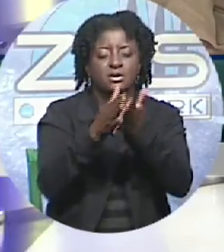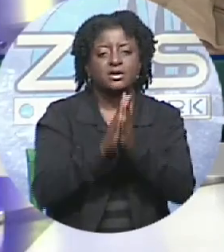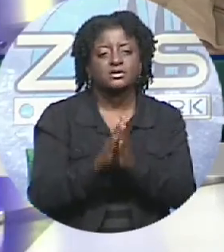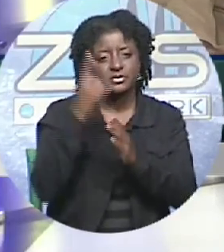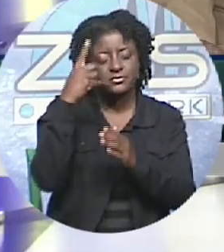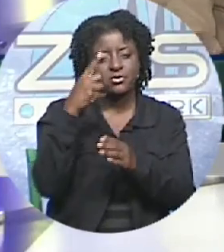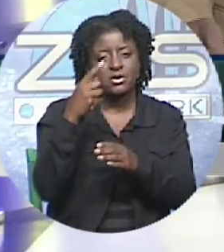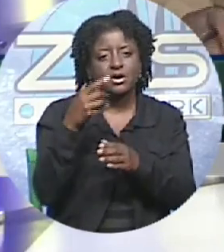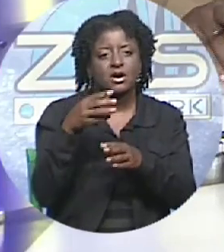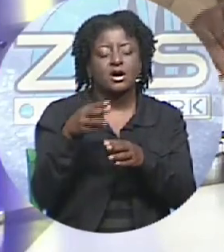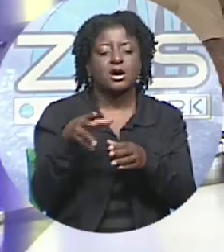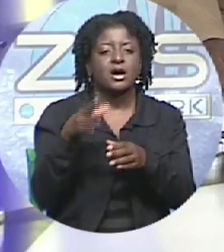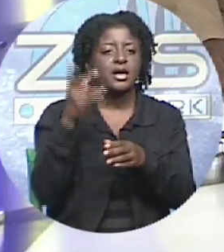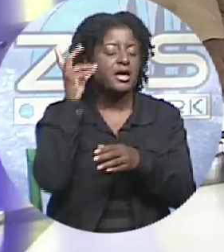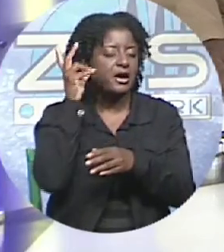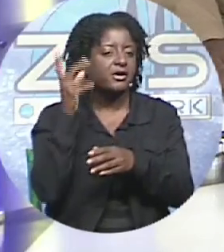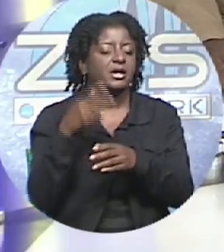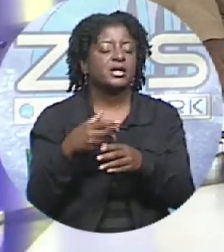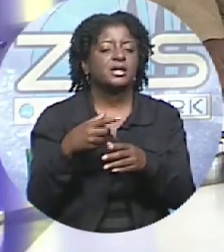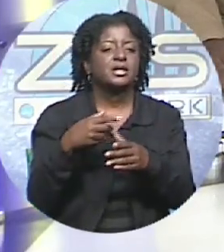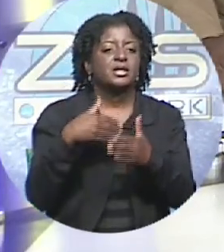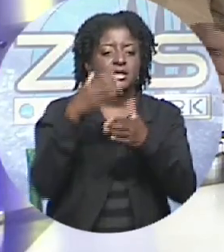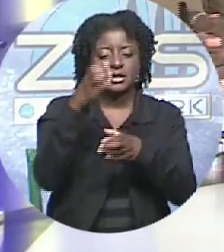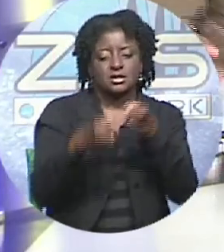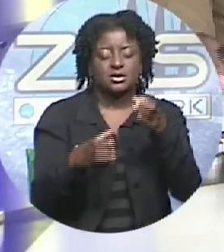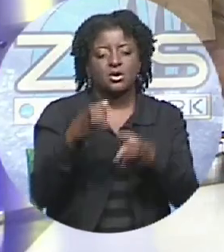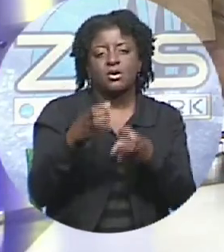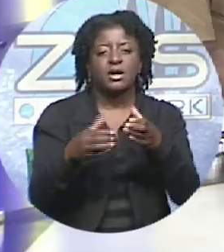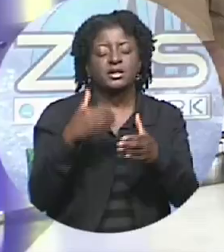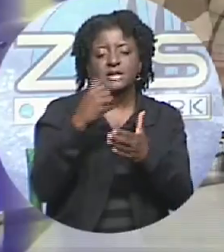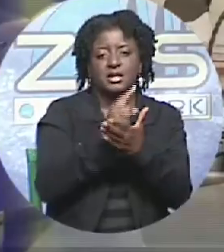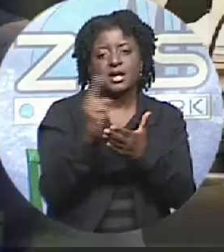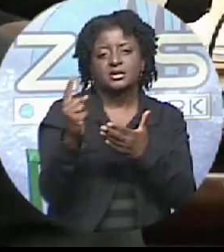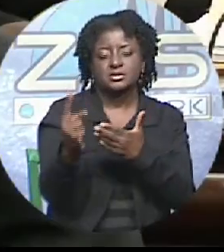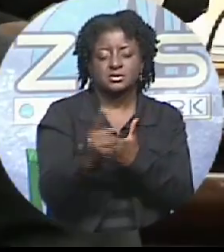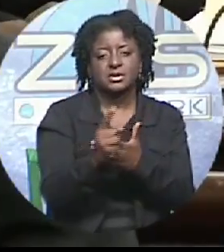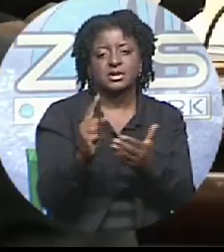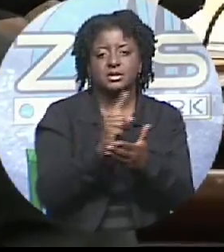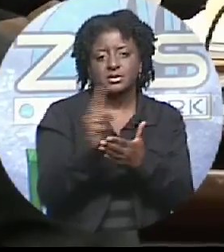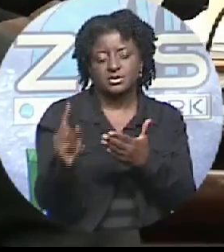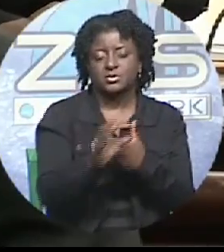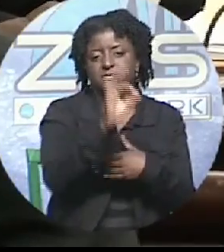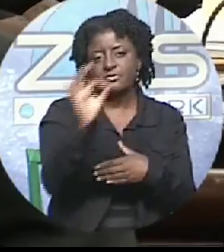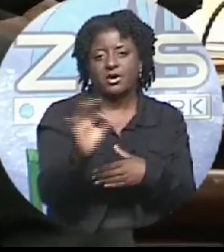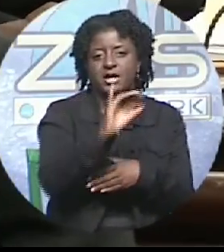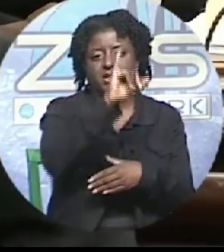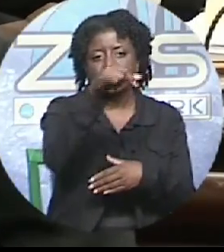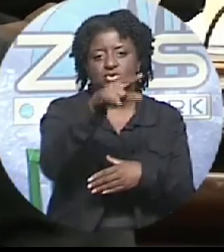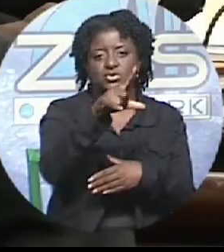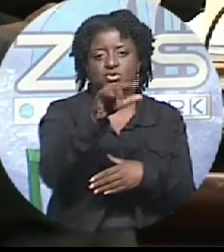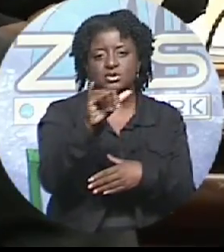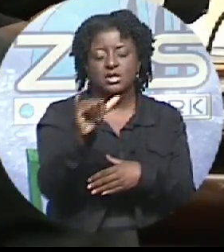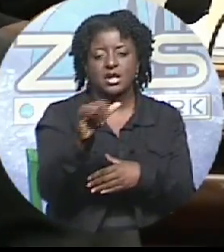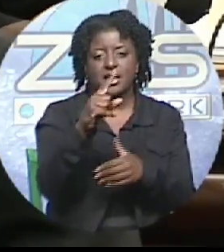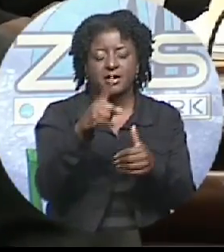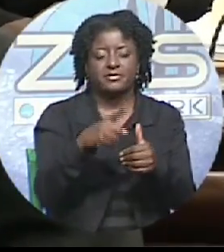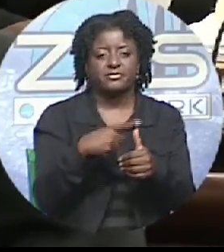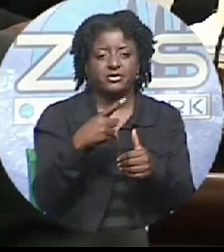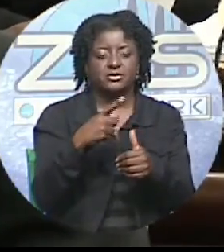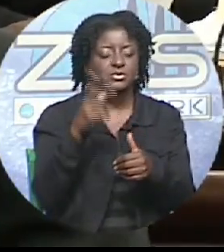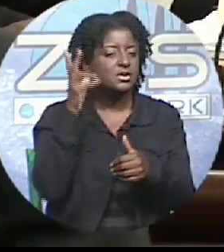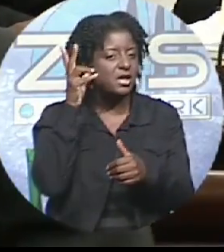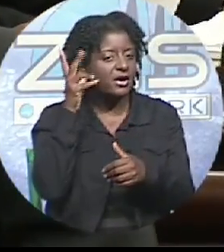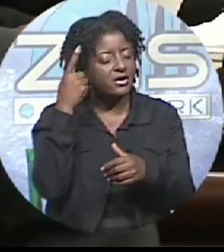everyone. I'm Charisma Robinson. And good Tuesday evening, Bahamas. I'm Altavise Munnings. Next week, Friday, July 1st, is when a hearing of the summons for the appointment of